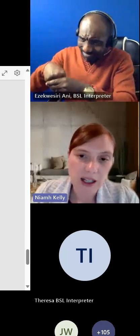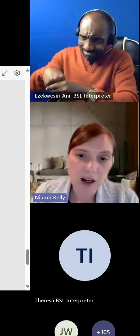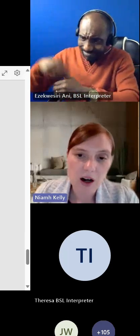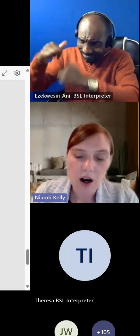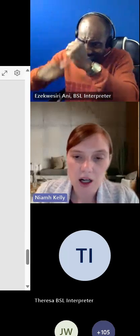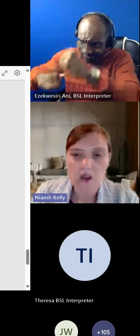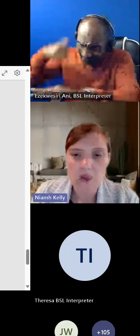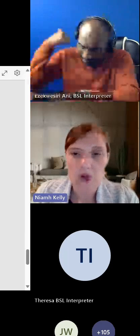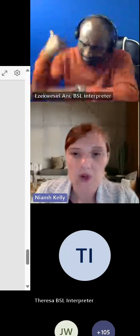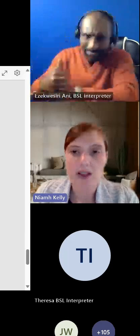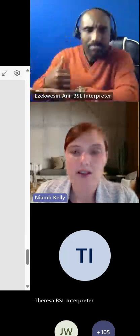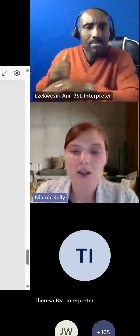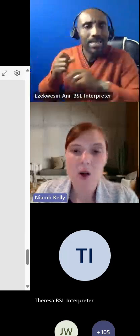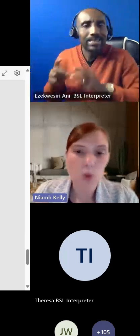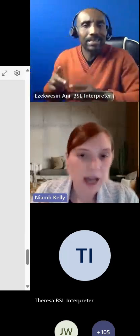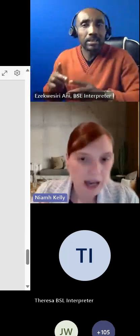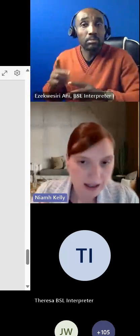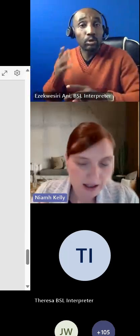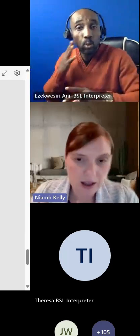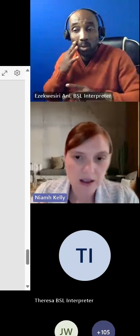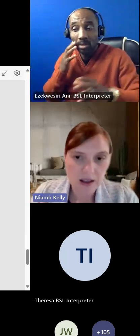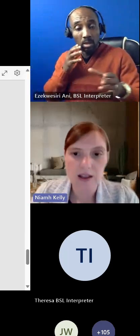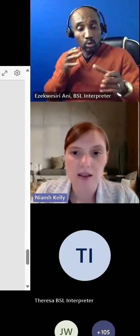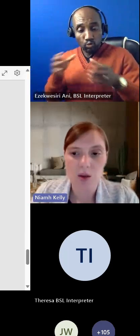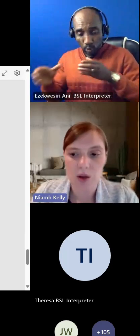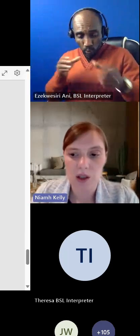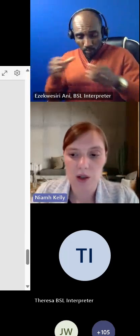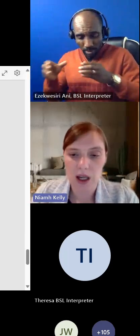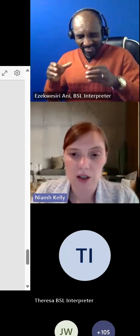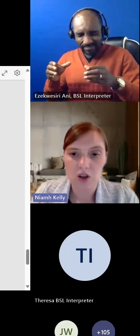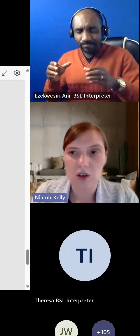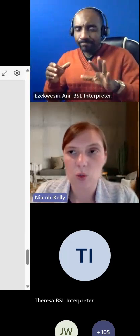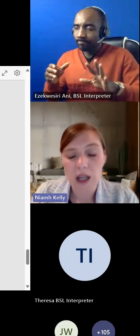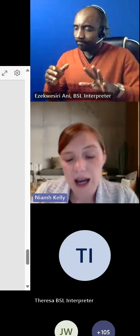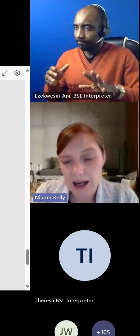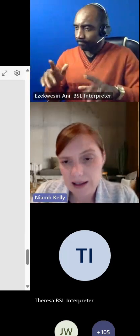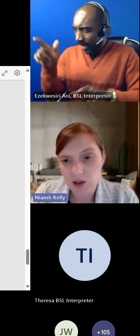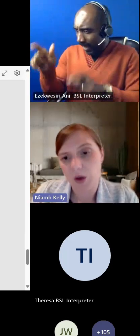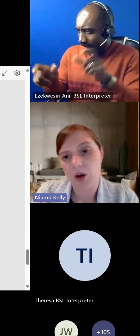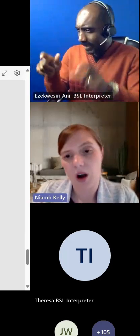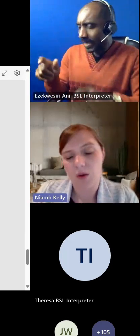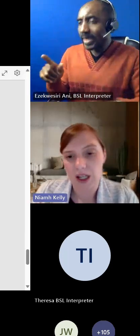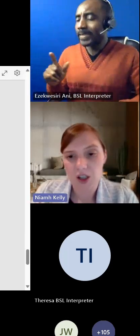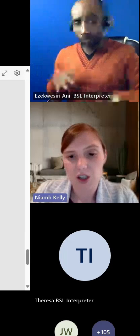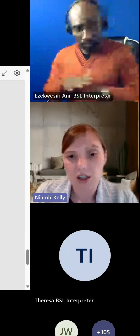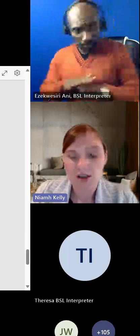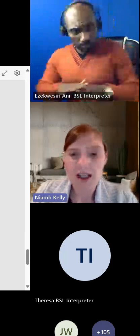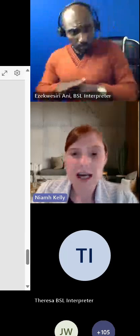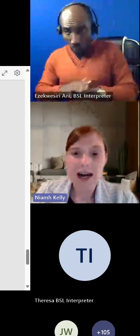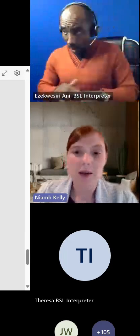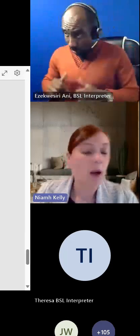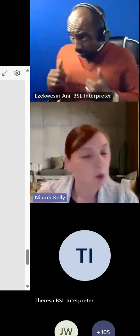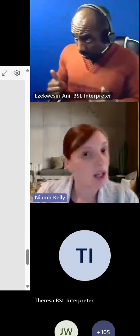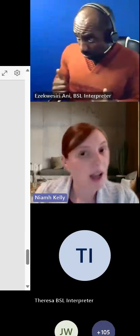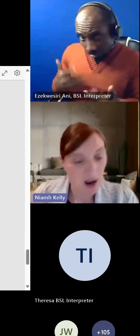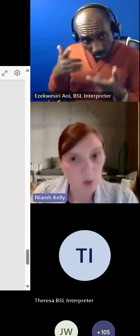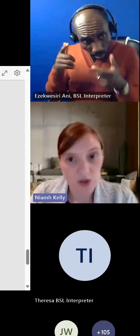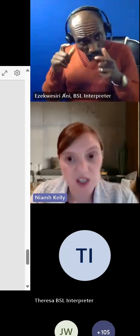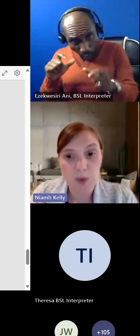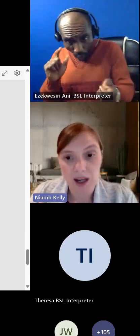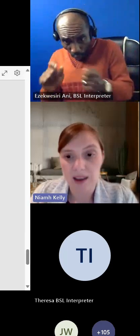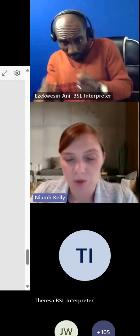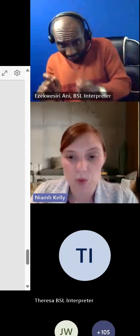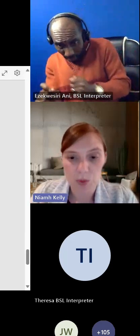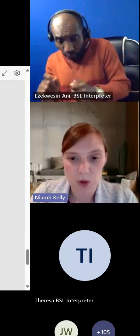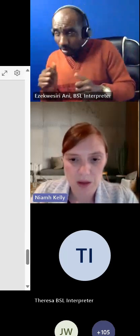So within our hiring process, we ask candidates about the location, we ask about accommodations, and